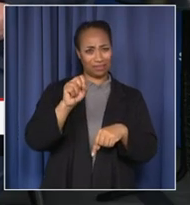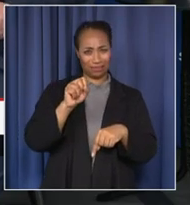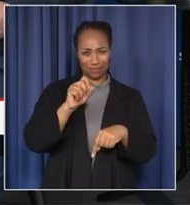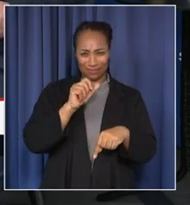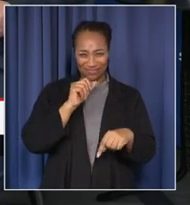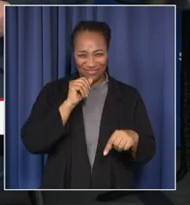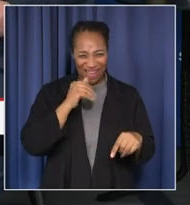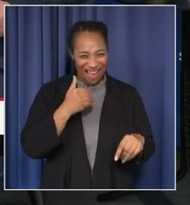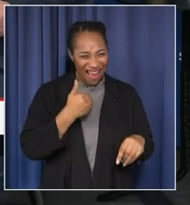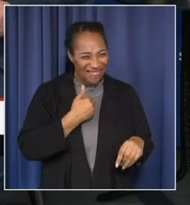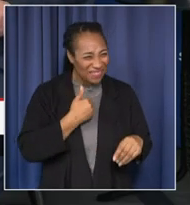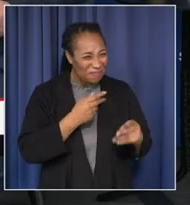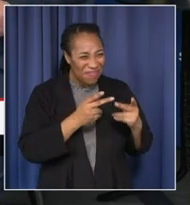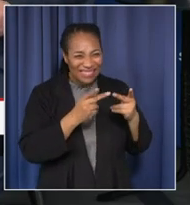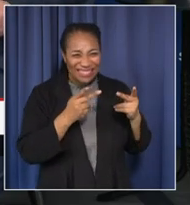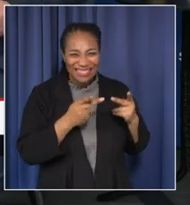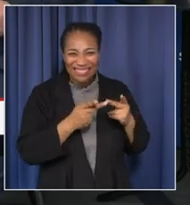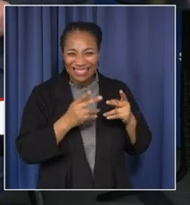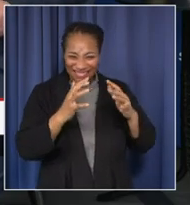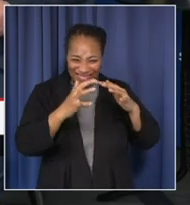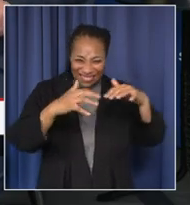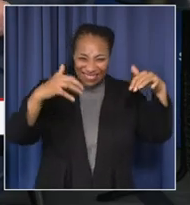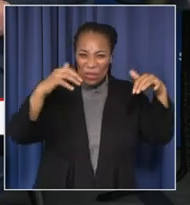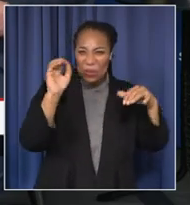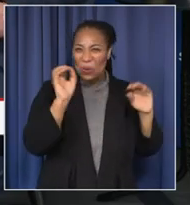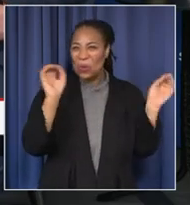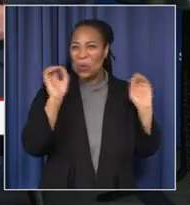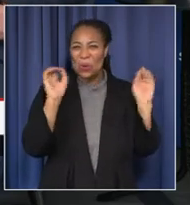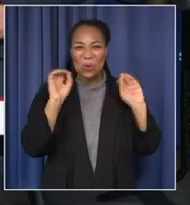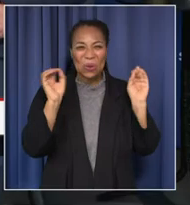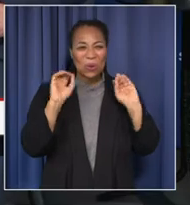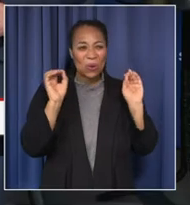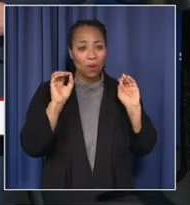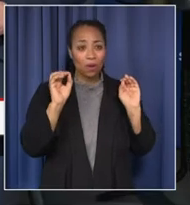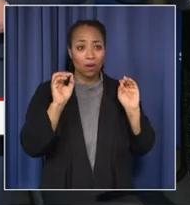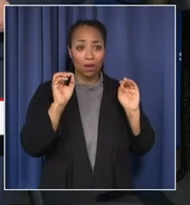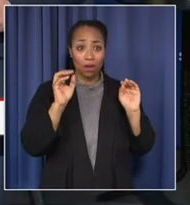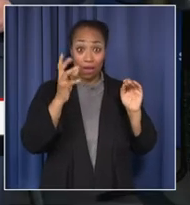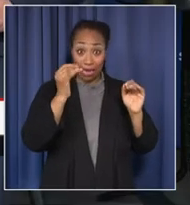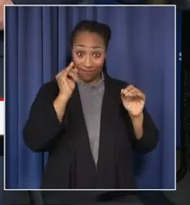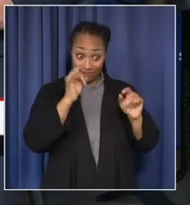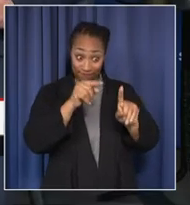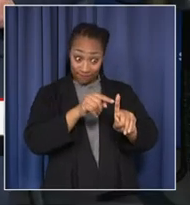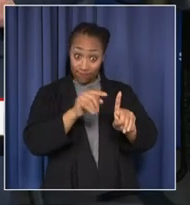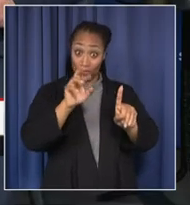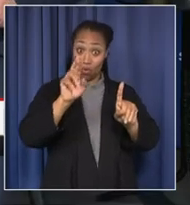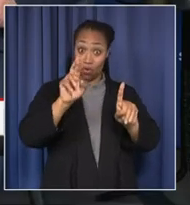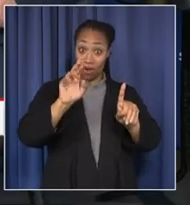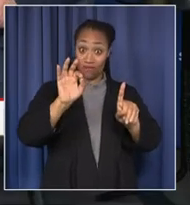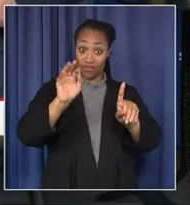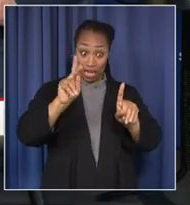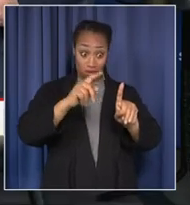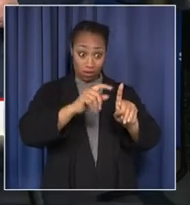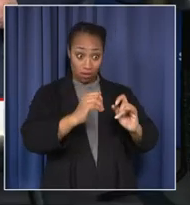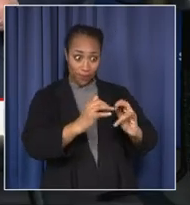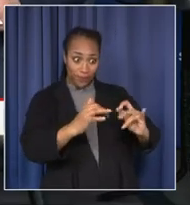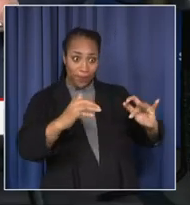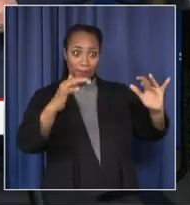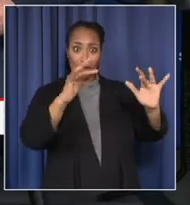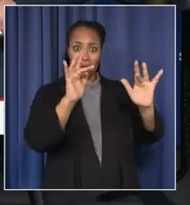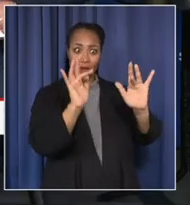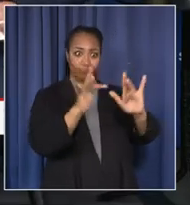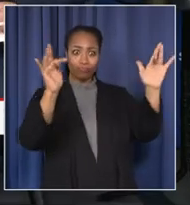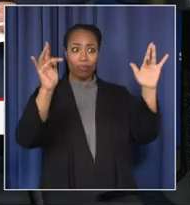And we could have NCAA, the Super Bowl, of course, and lots of entertainment events that